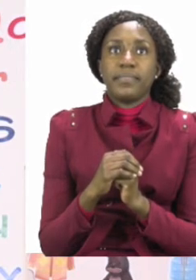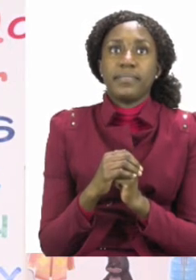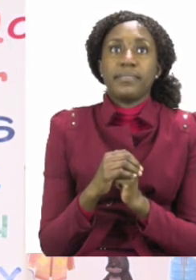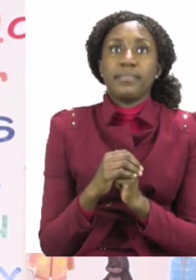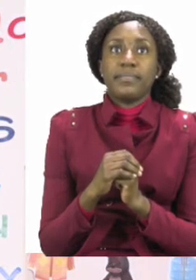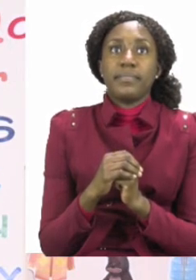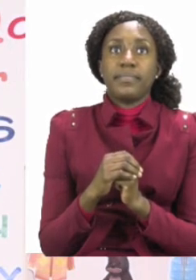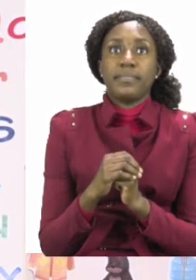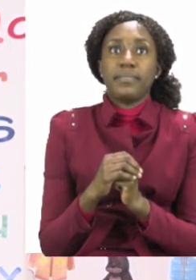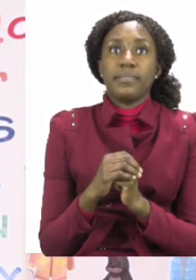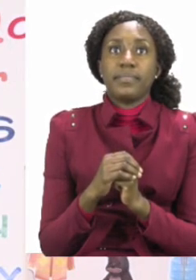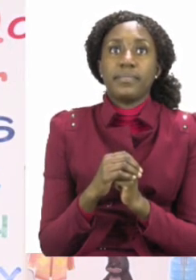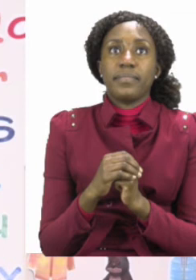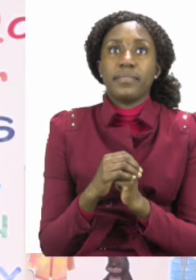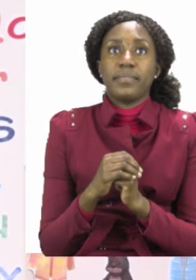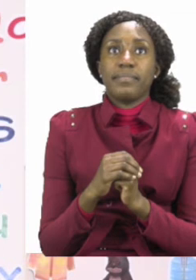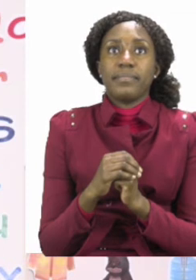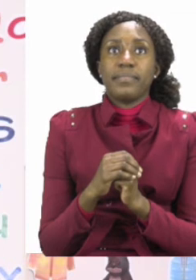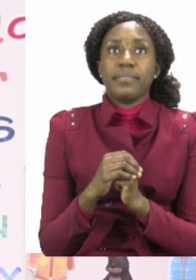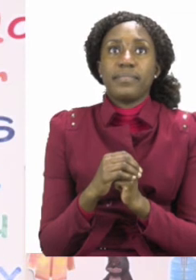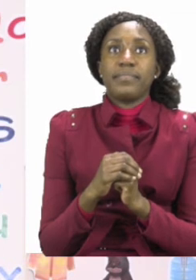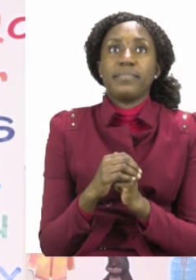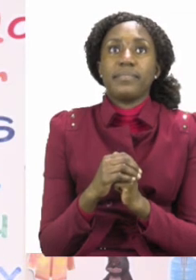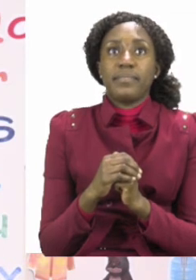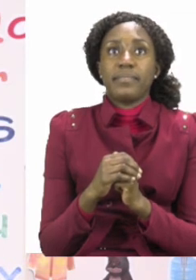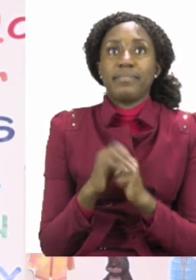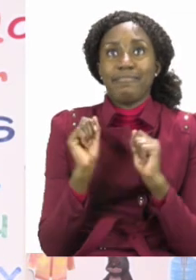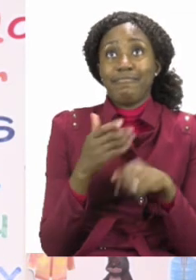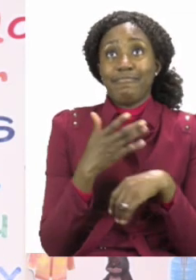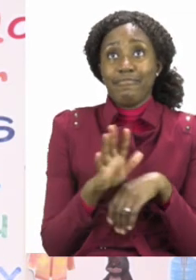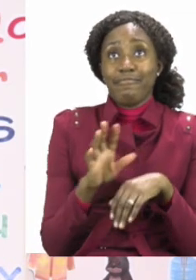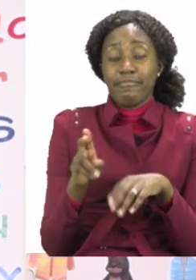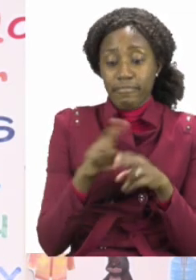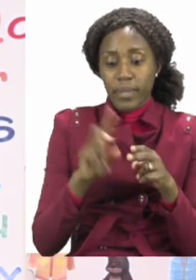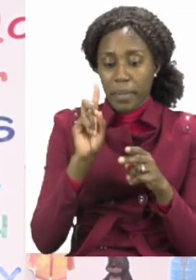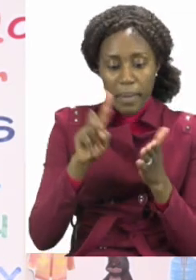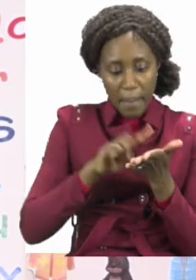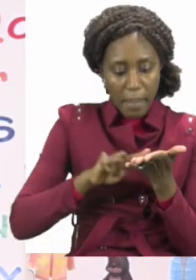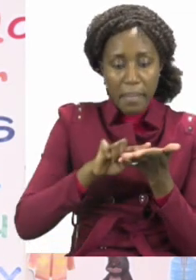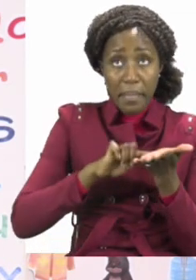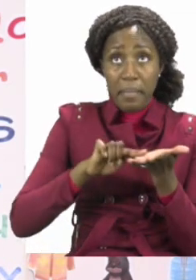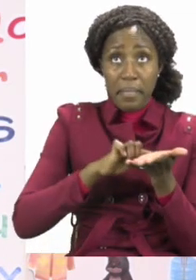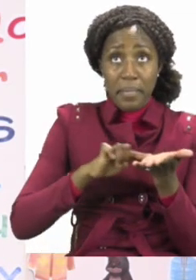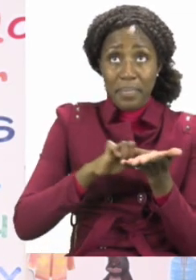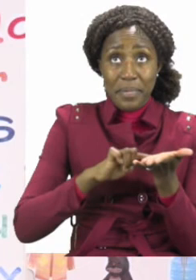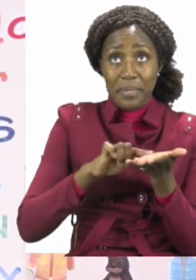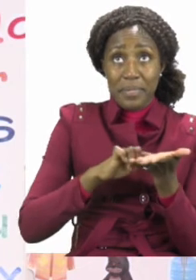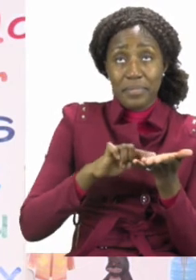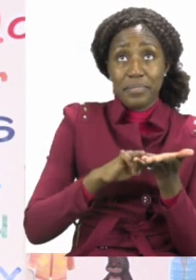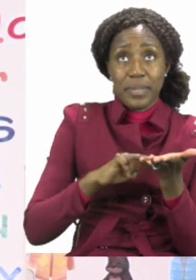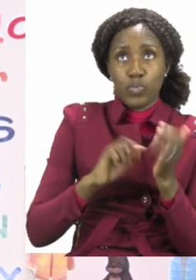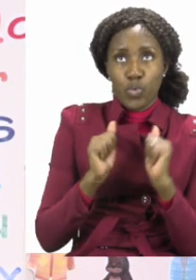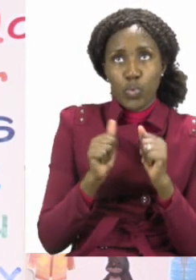Once you have done that, you can use your finger to make sure that the tea leaves